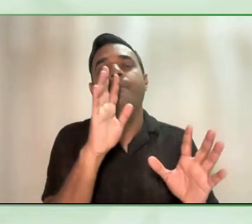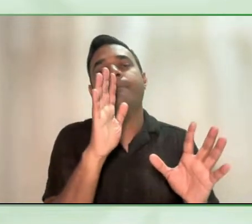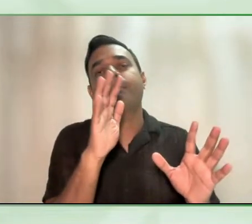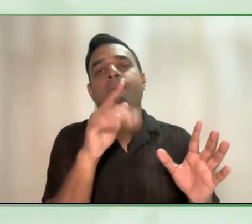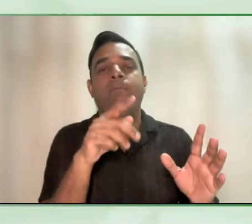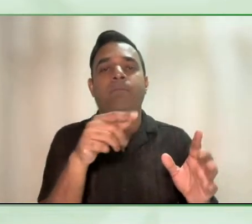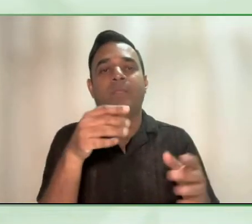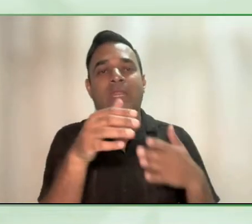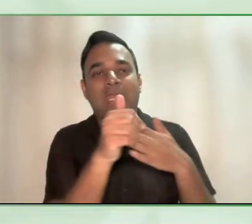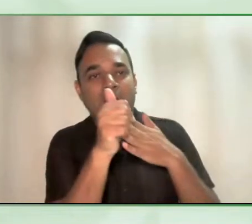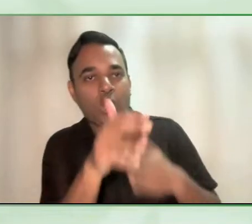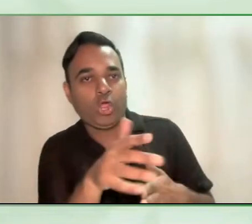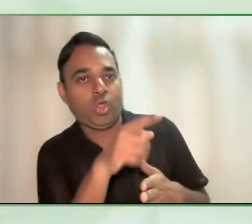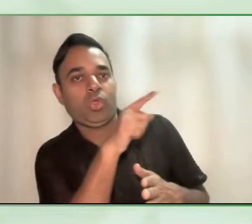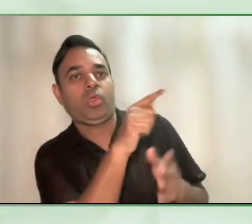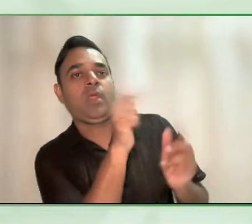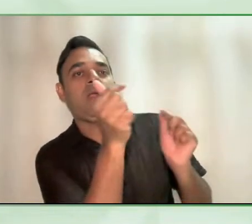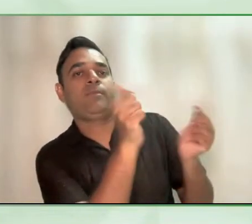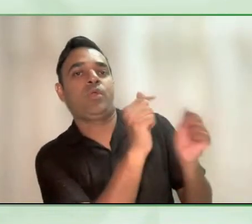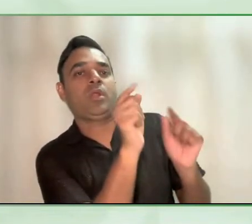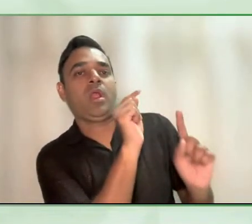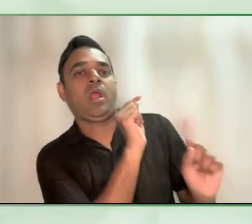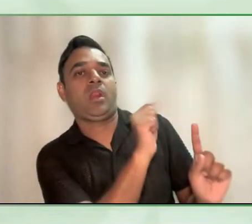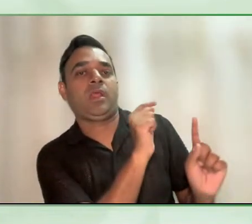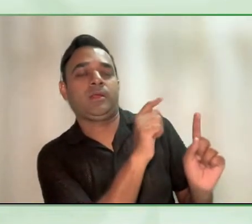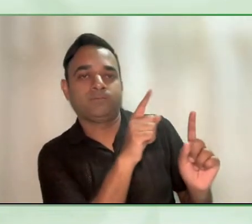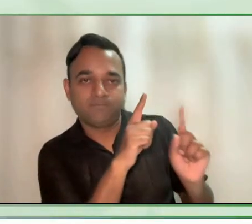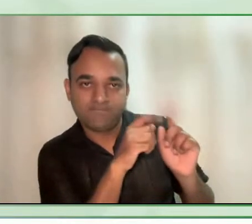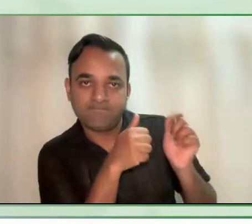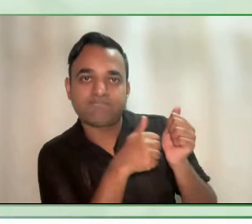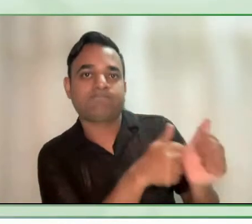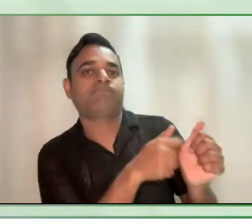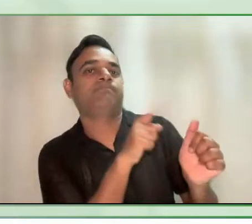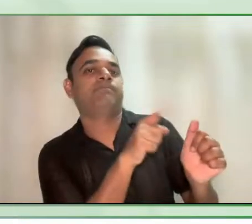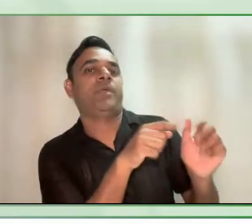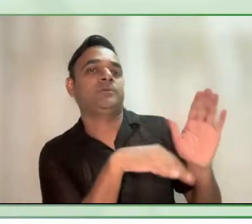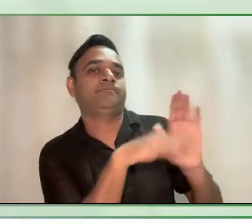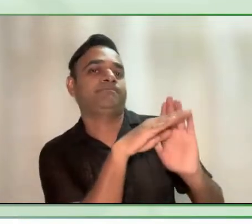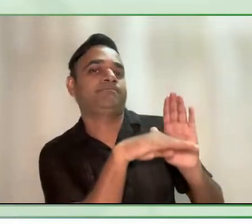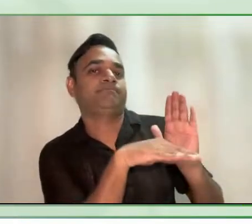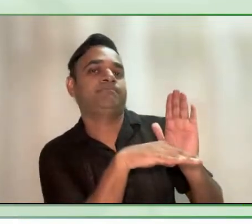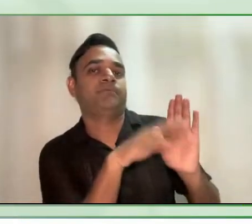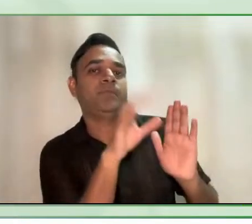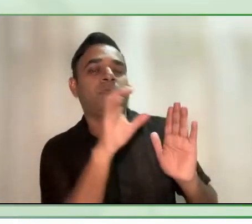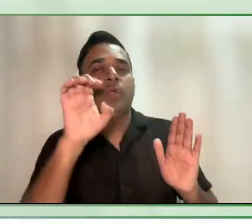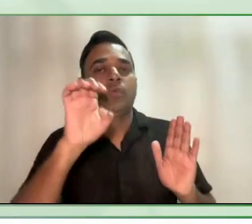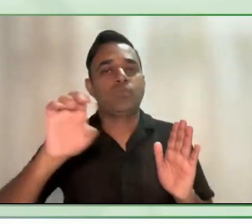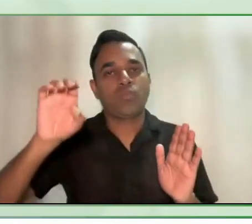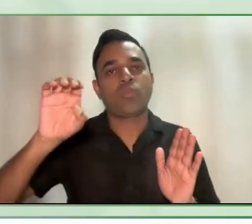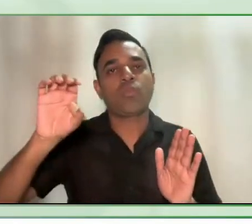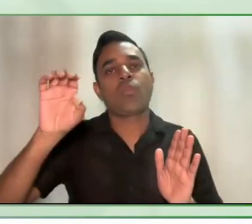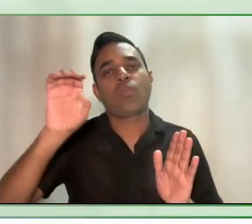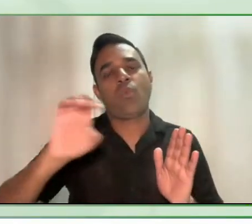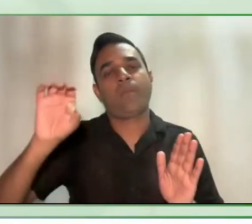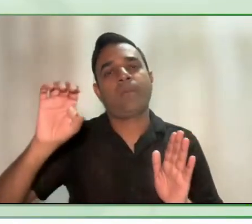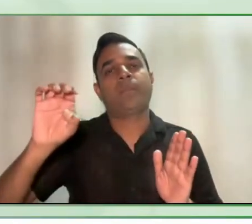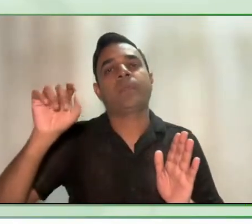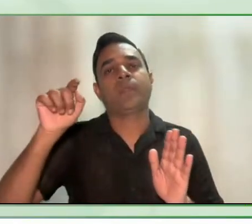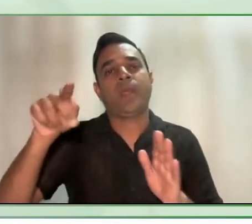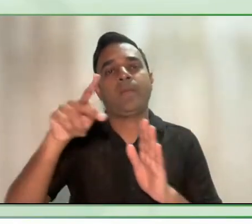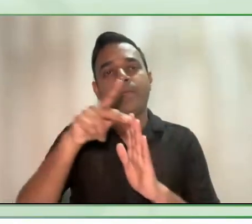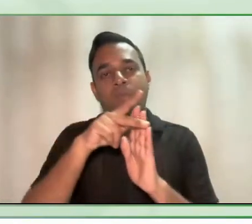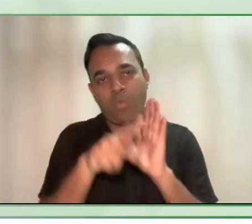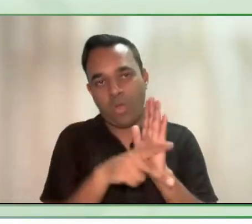that's something we need to focus on politically. Okay, yeah, thank you. You just focused on European level, international